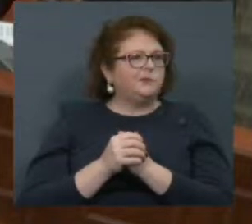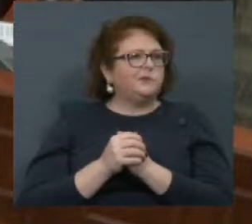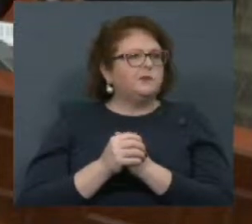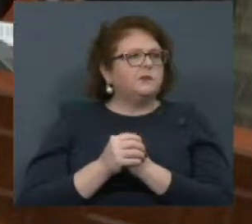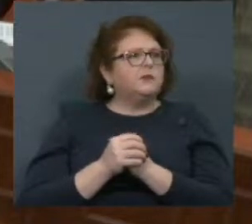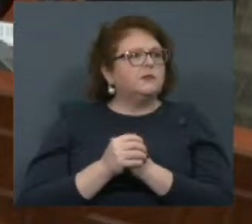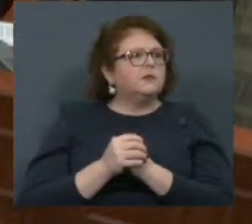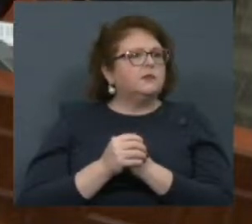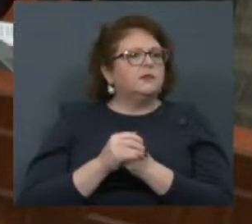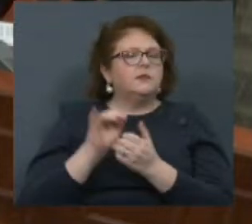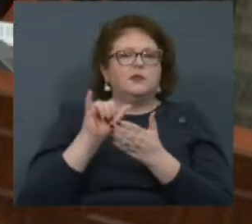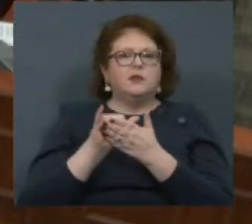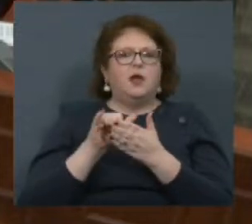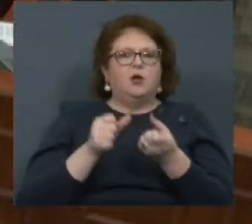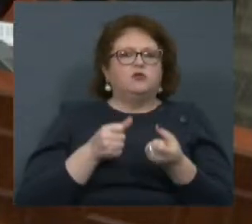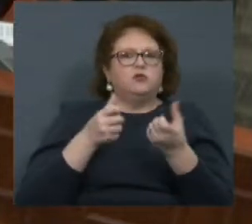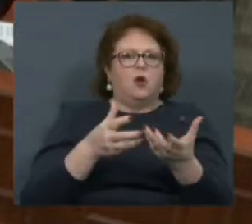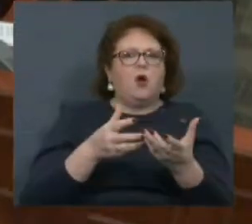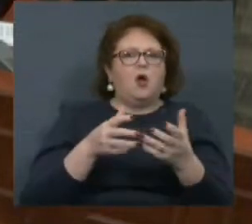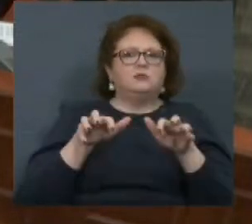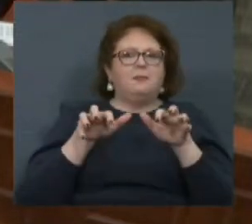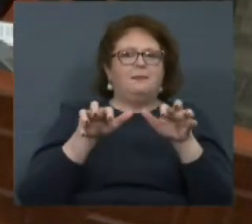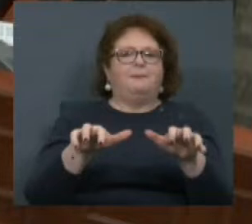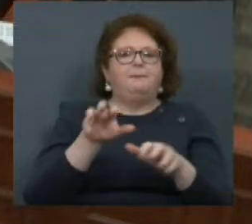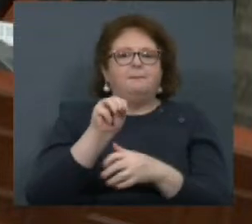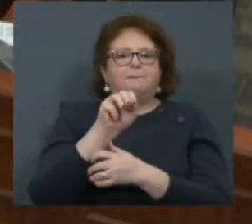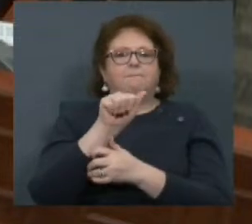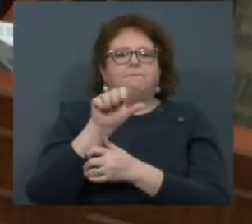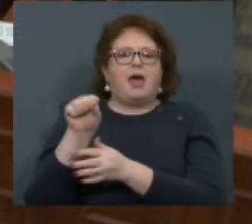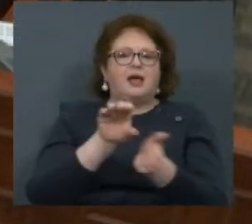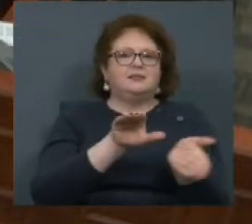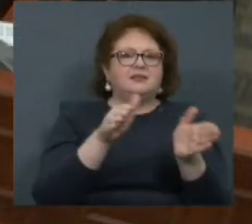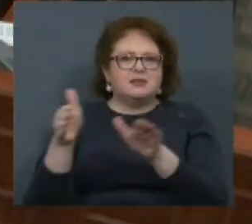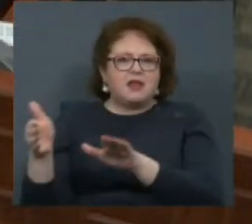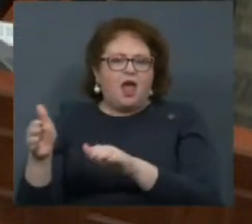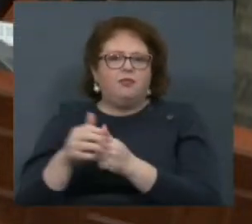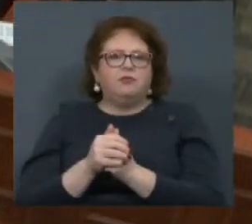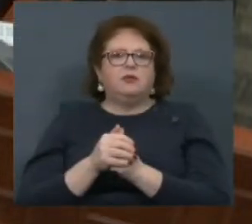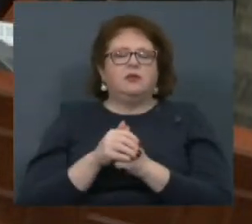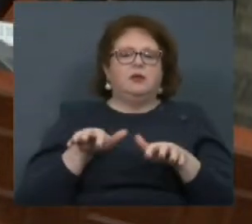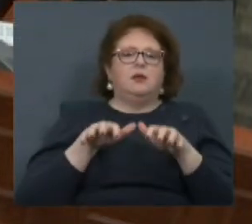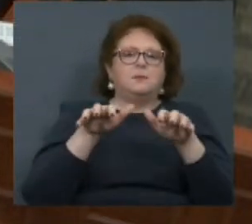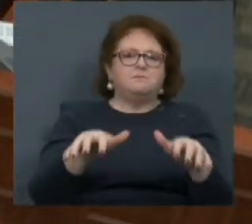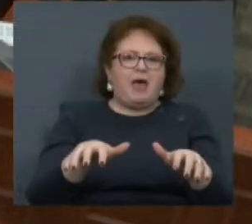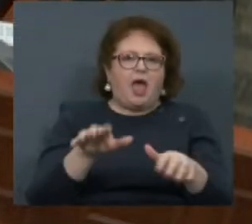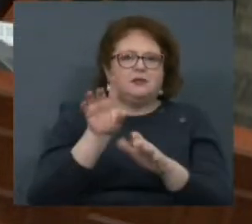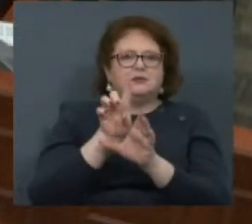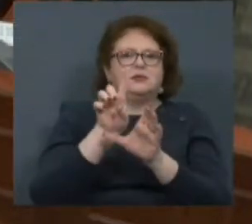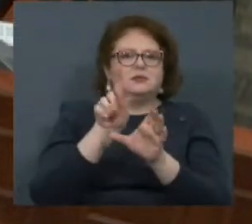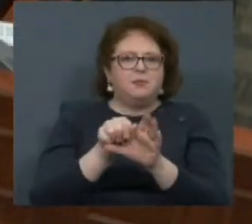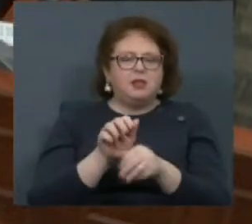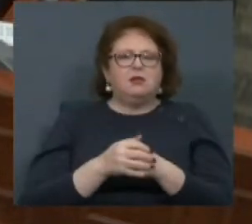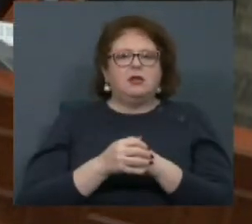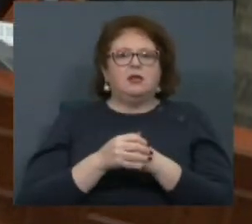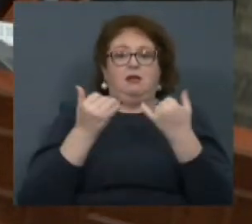And that has led to mass death, mass disability, and now we have like our kids going to work,